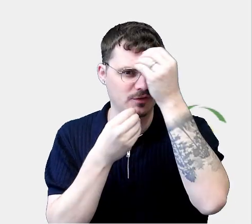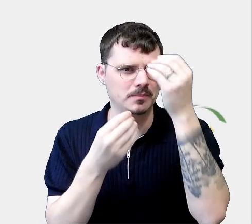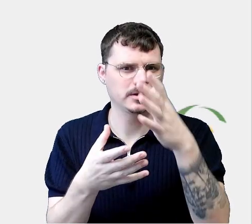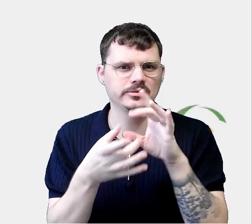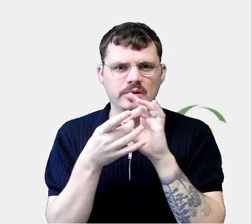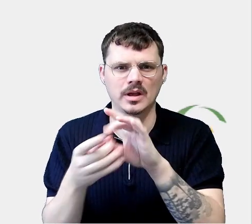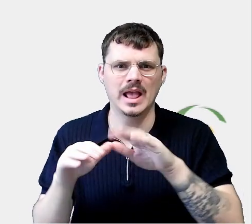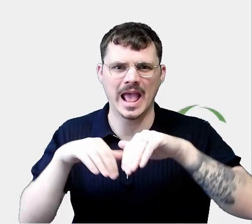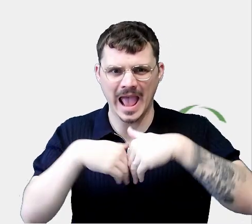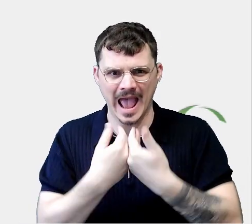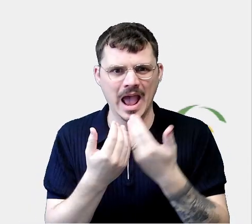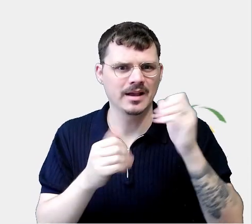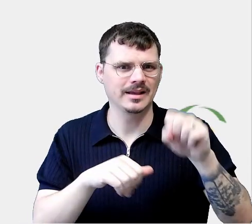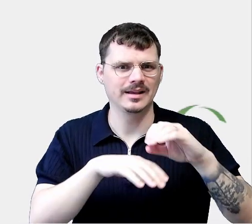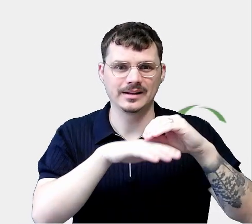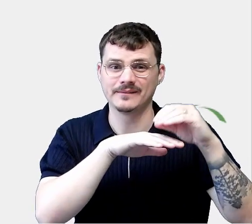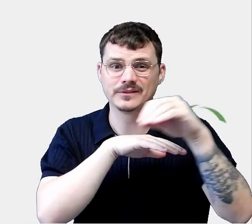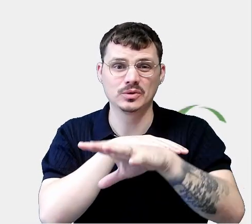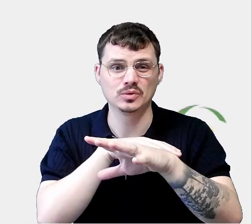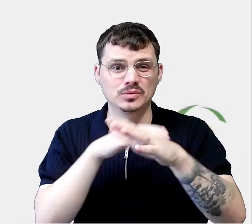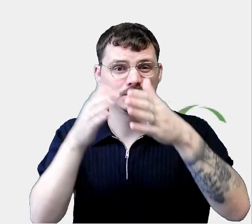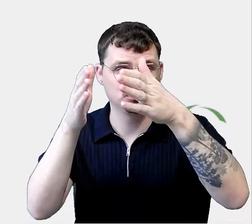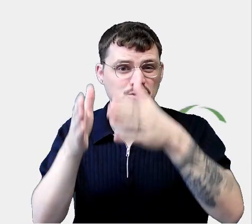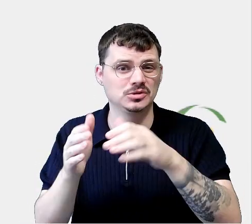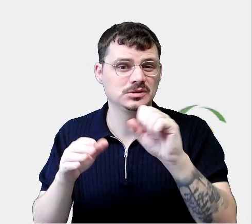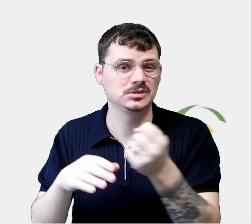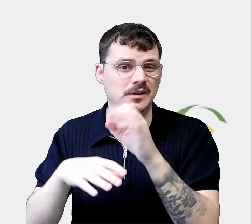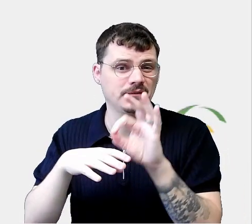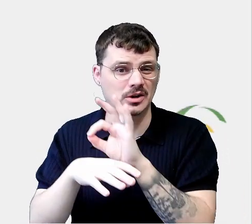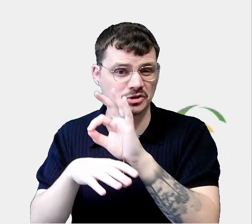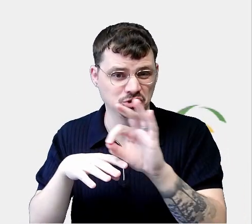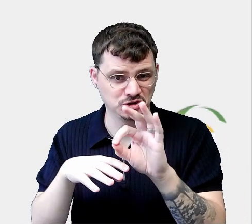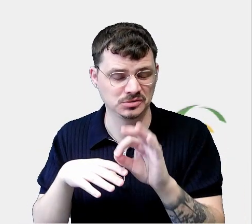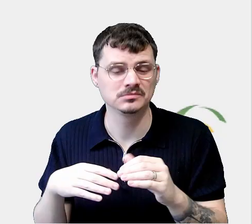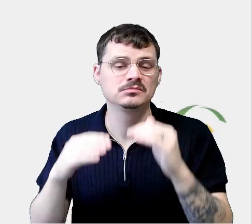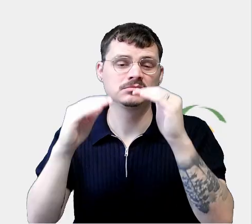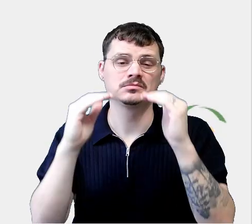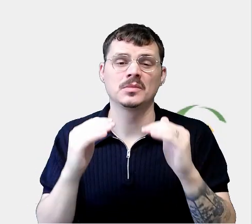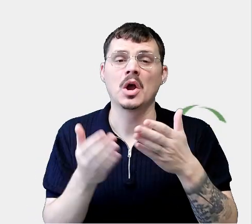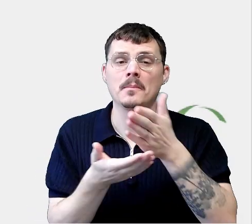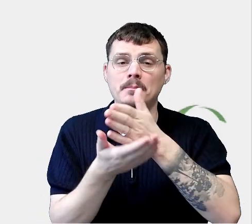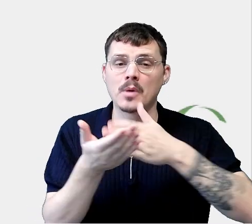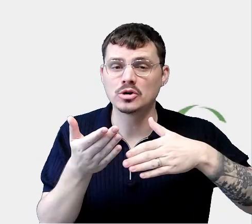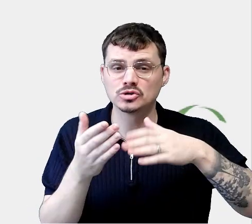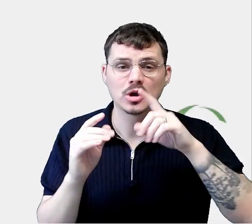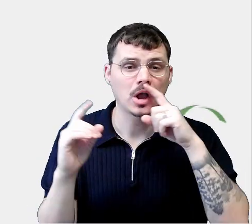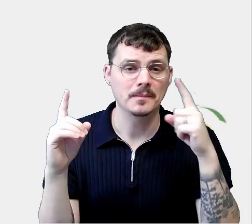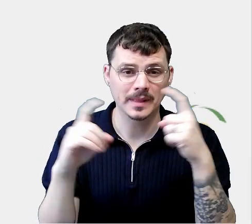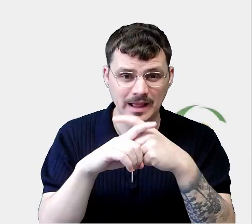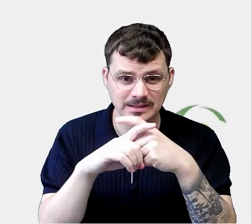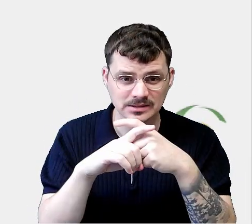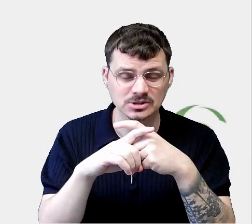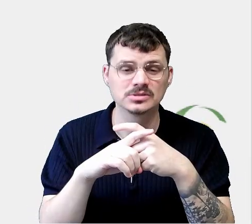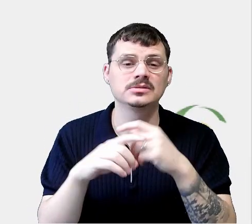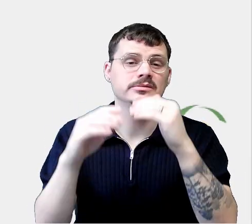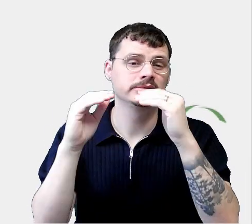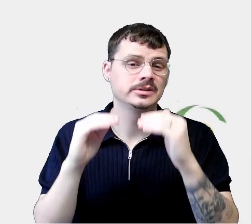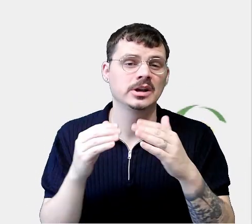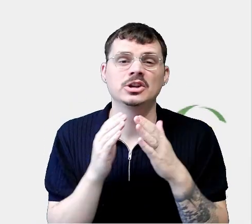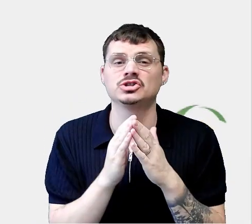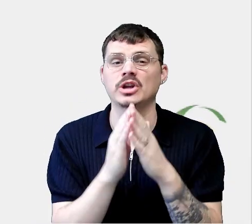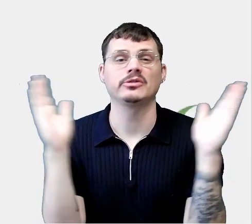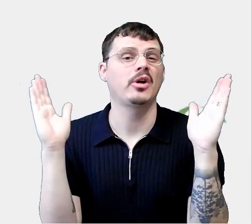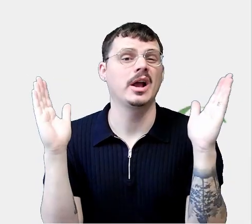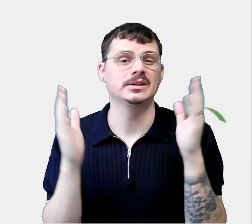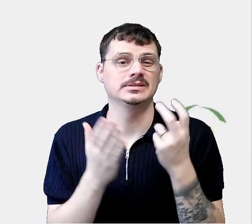information in terms of how it might influence a person's functioning. There's partial complex seizures, there's generalized seizures